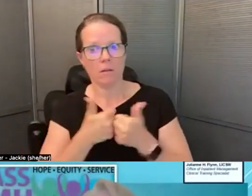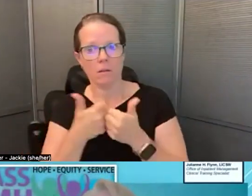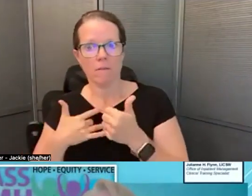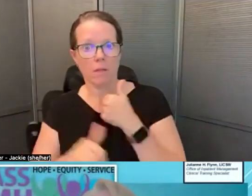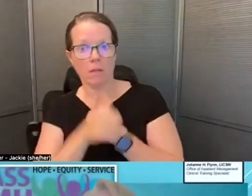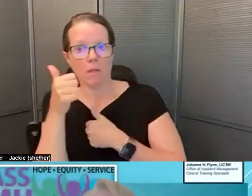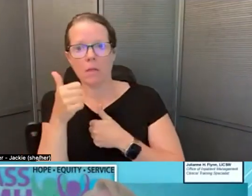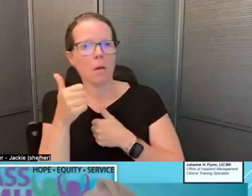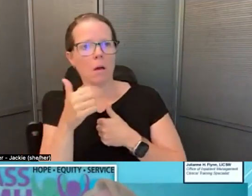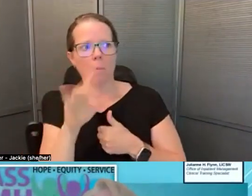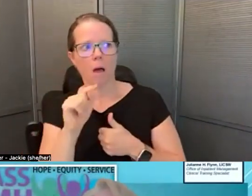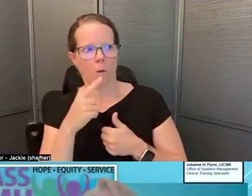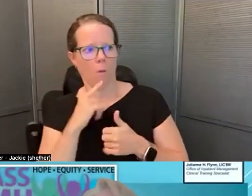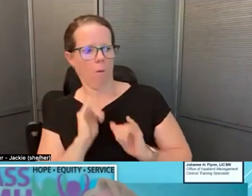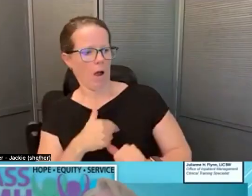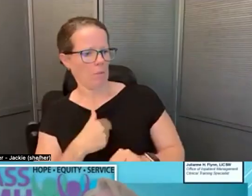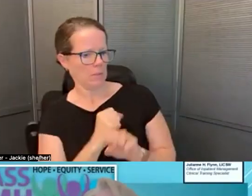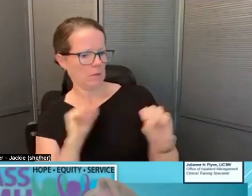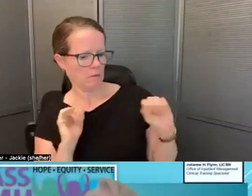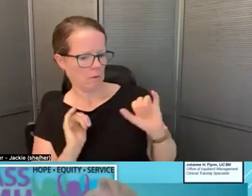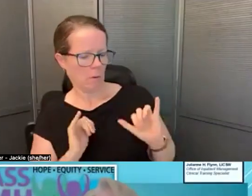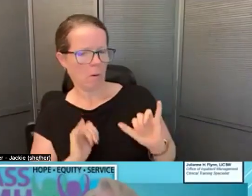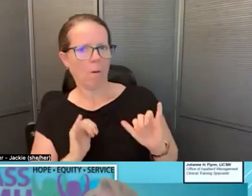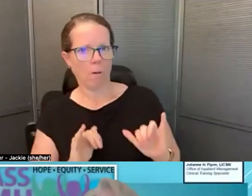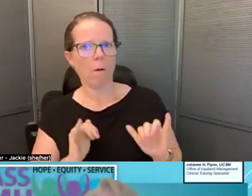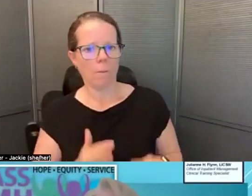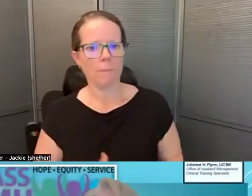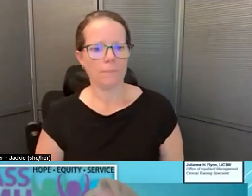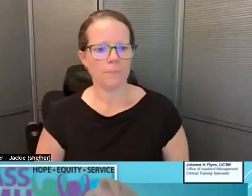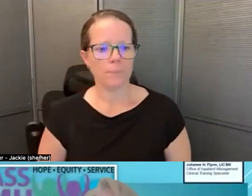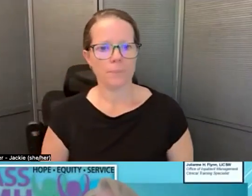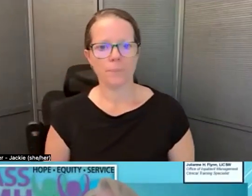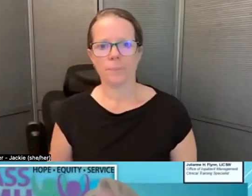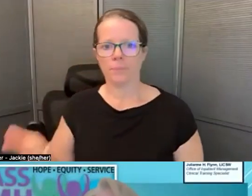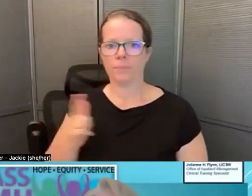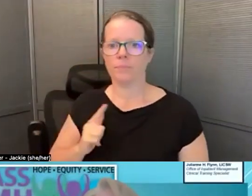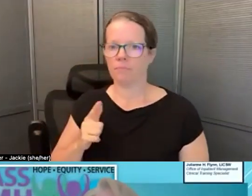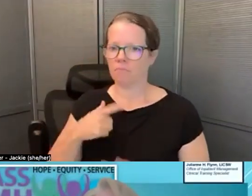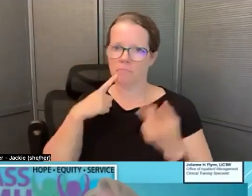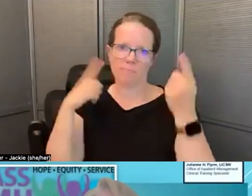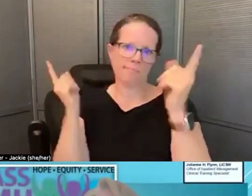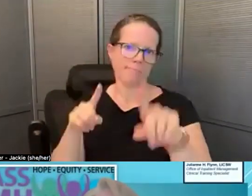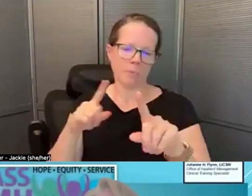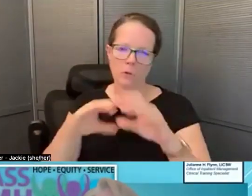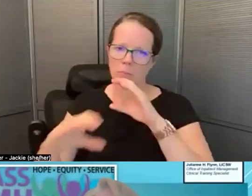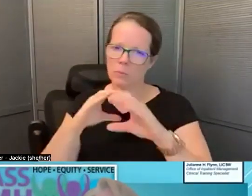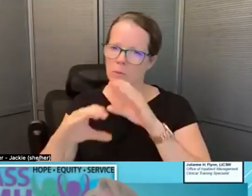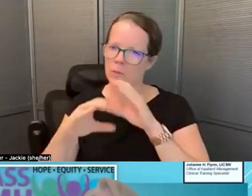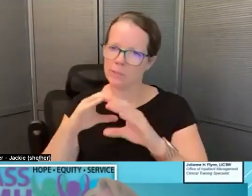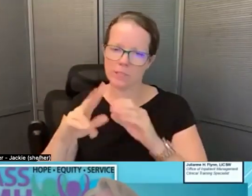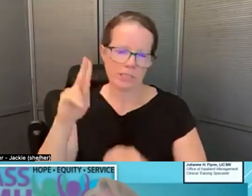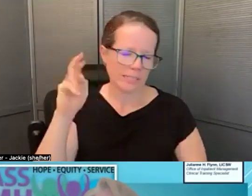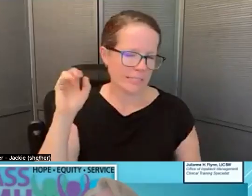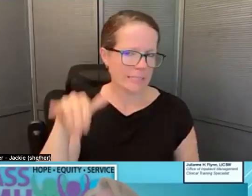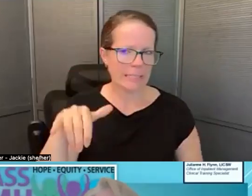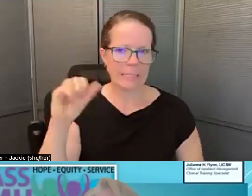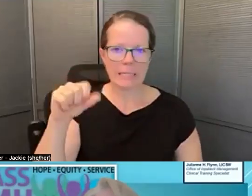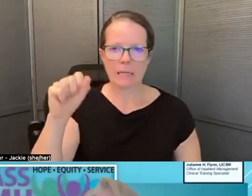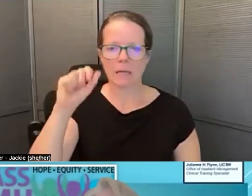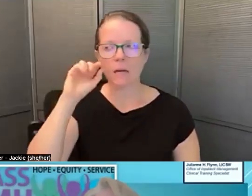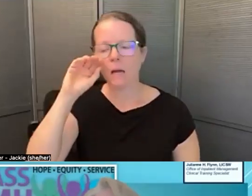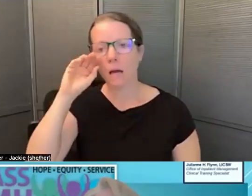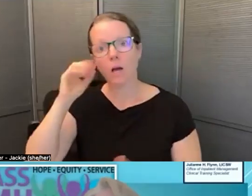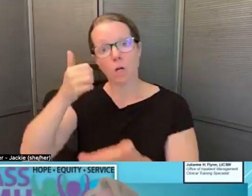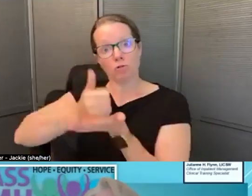I believe that communication is very key. Like, it's key for sure, because they learn so much in the treatment plan. They know